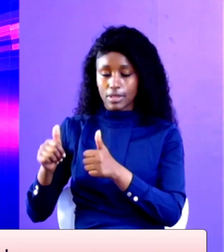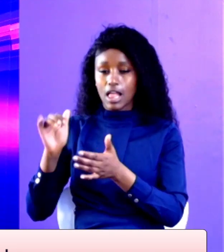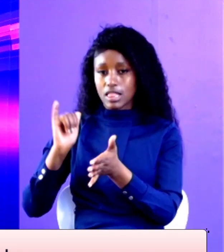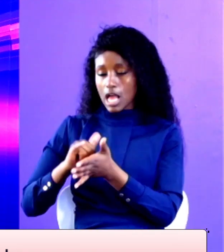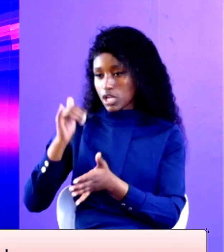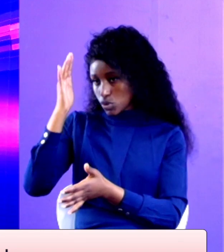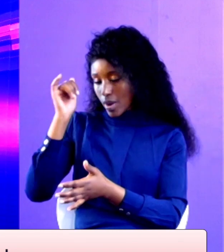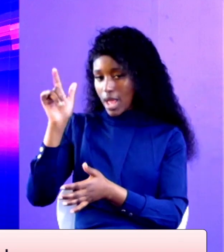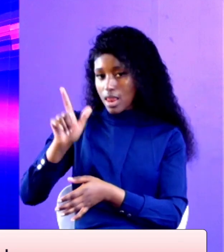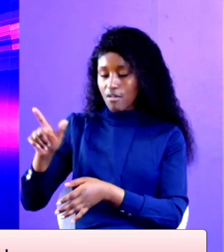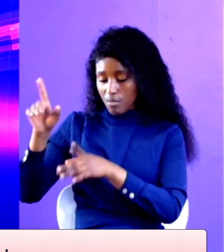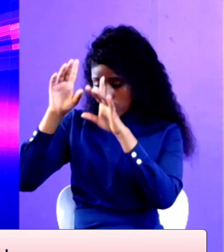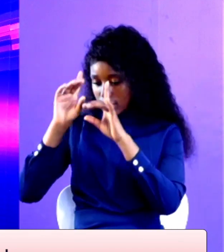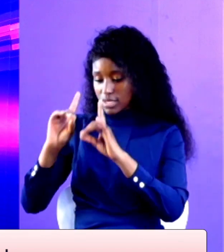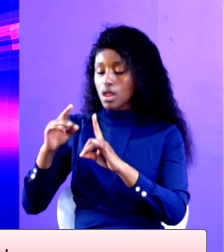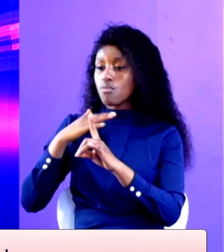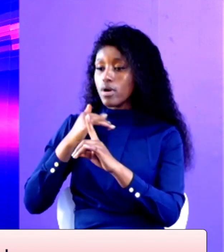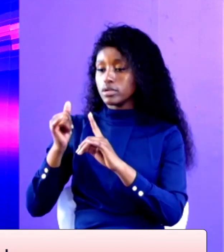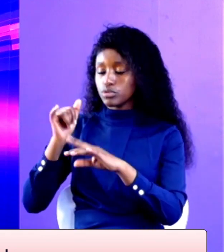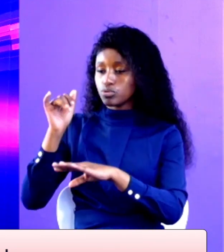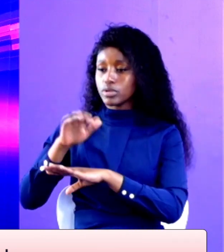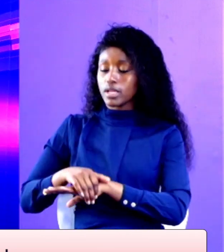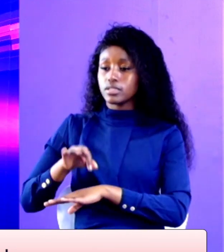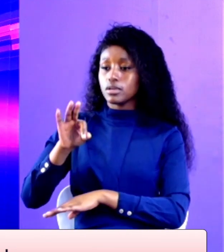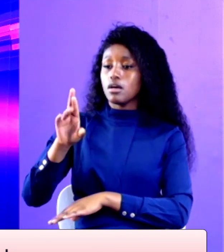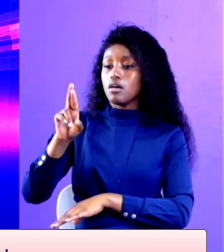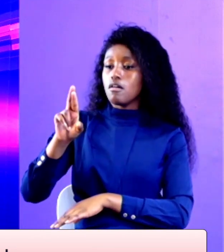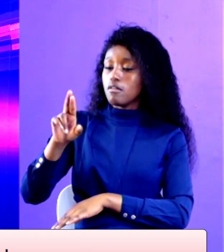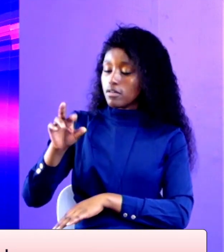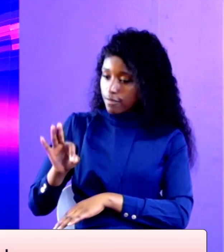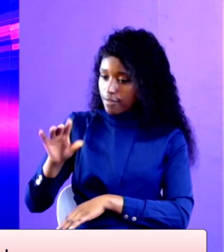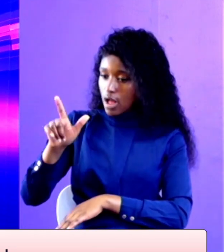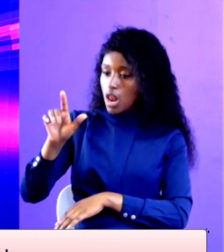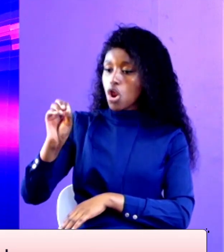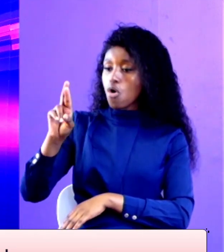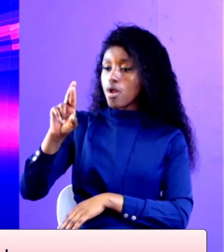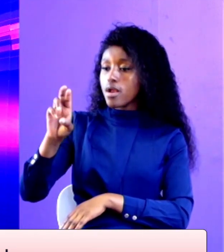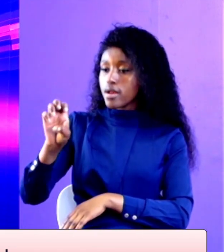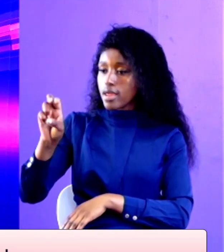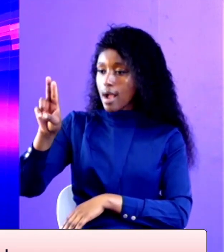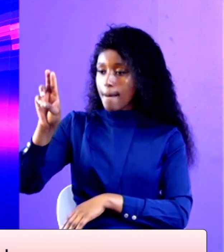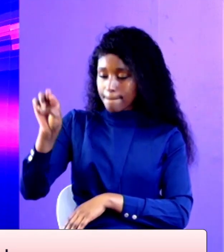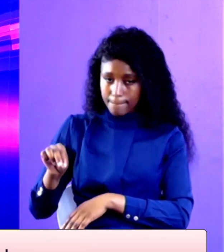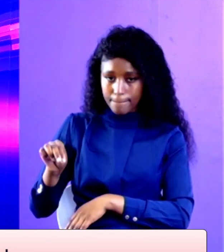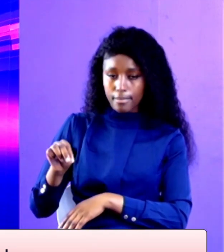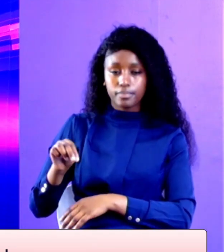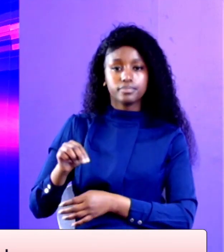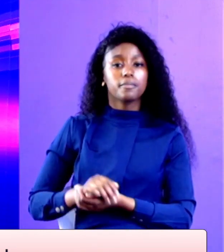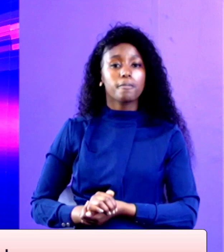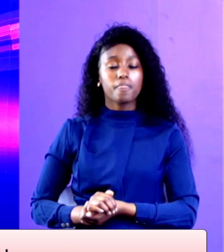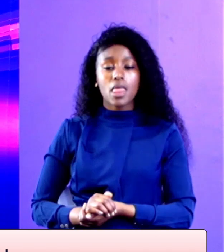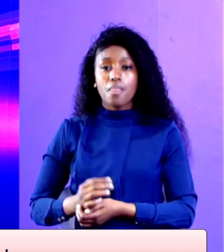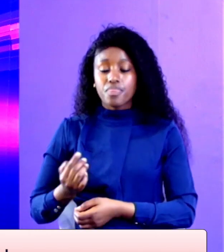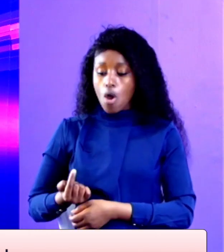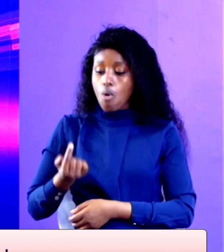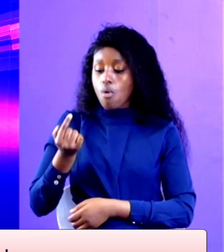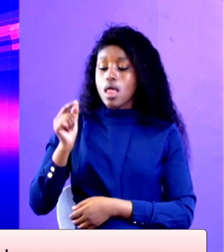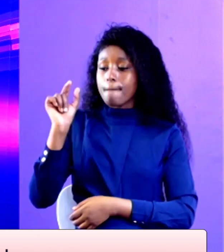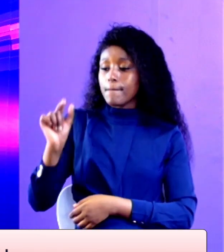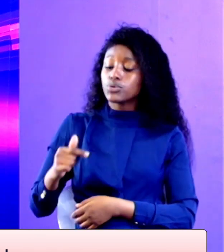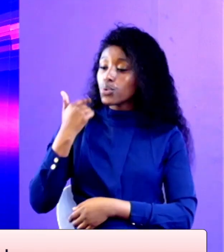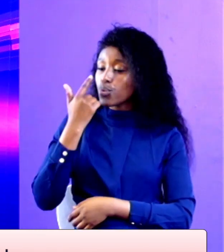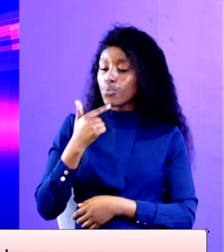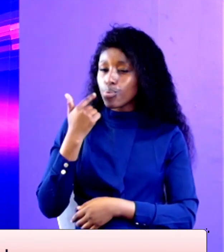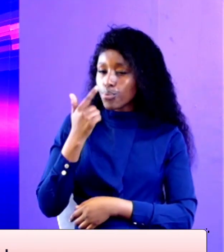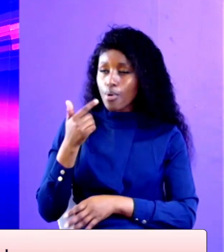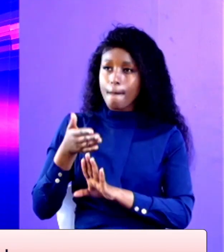Liverpool decided to look for Florian Wirtz, because the only person who was a